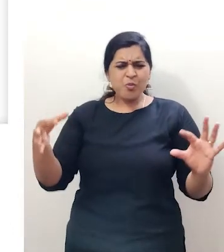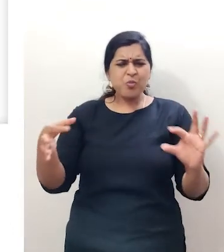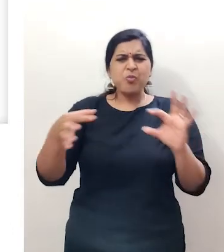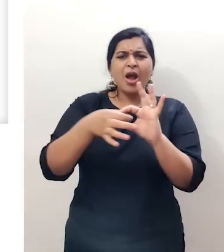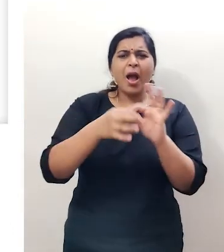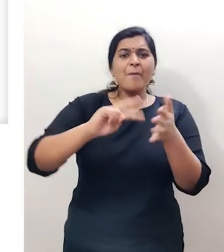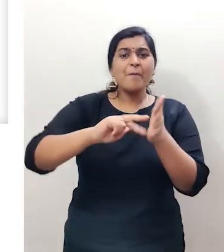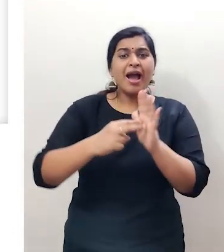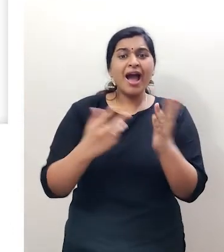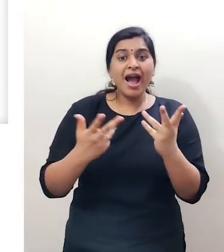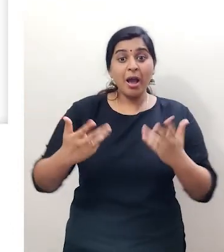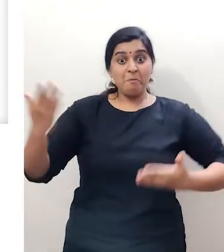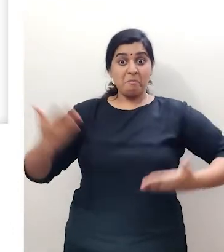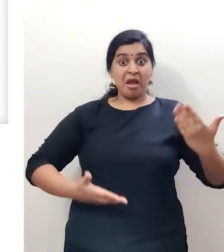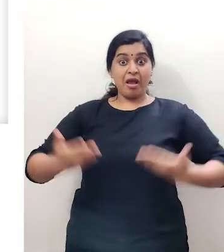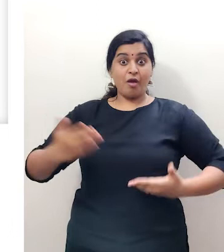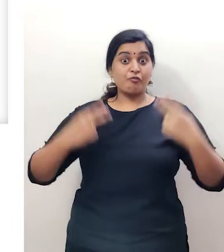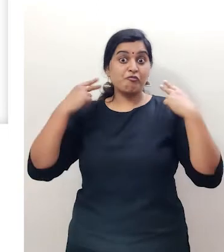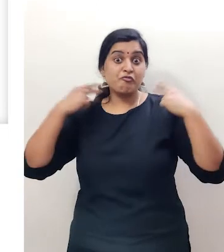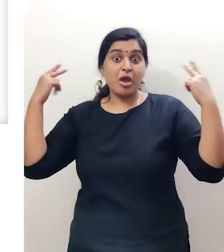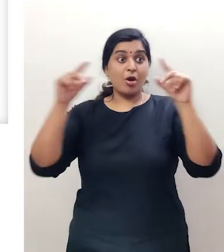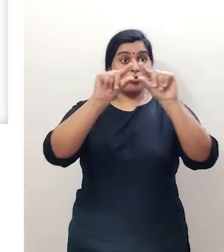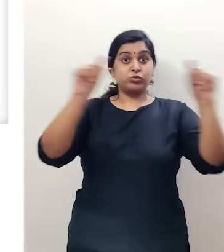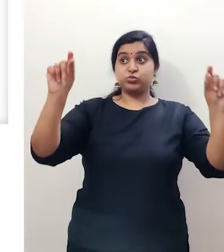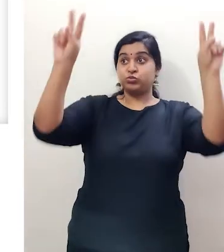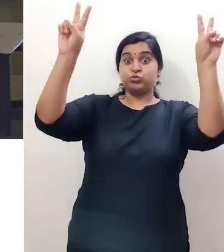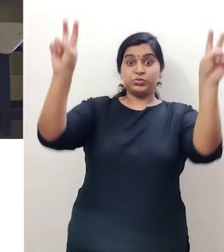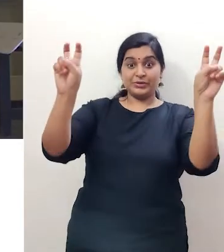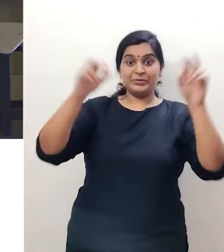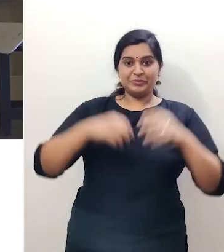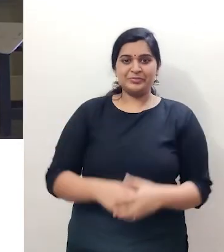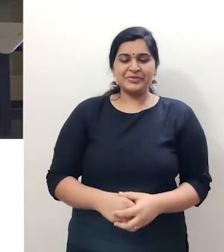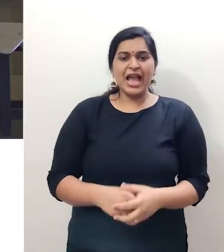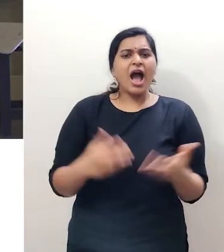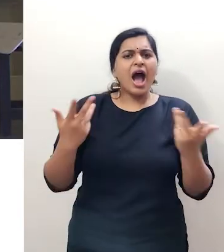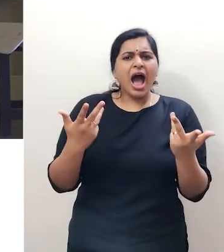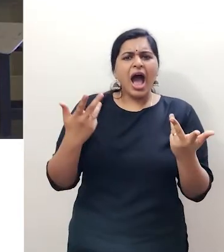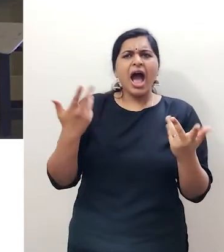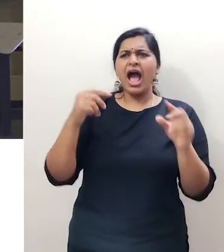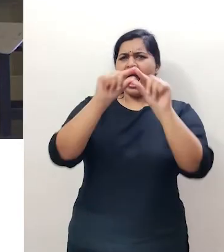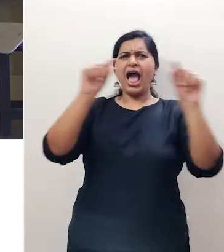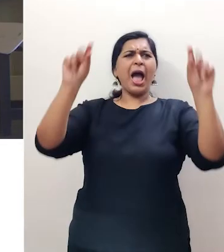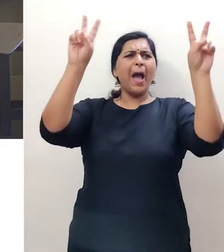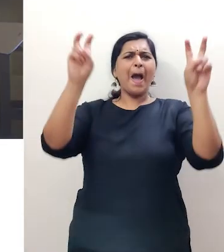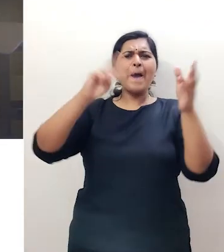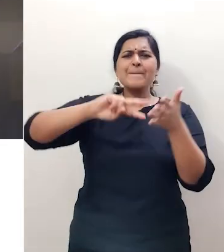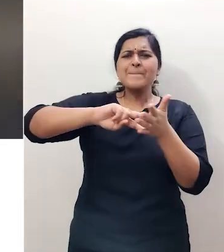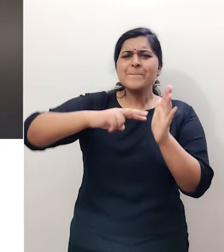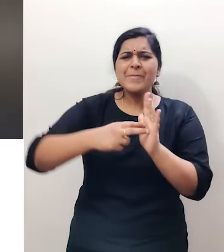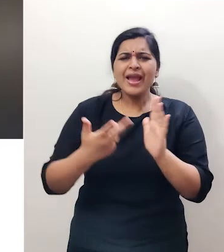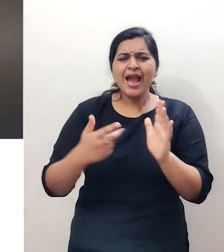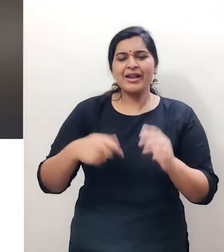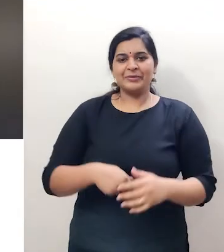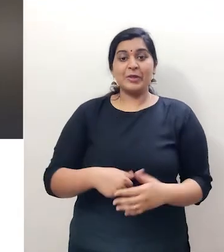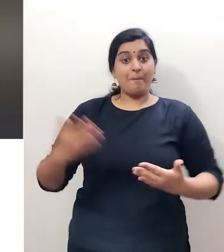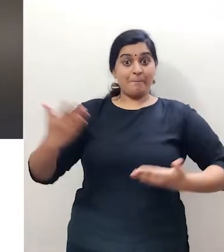cat with the prawn or the fish in its mouth is said to be influenced by the very popular Bengali proverb. Biral bole